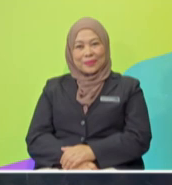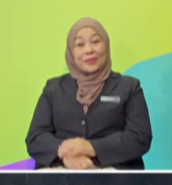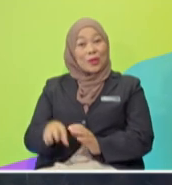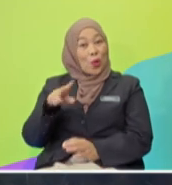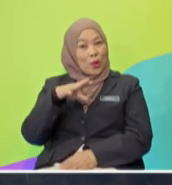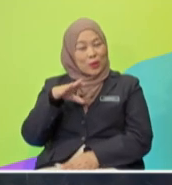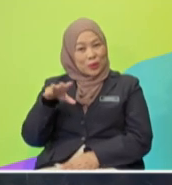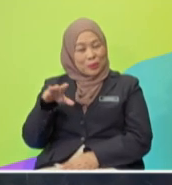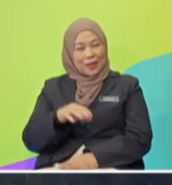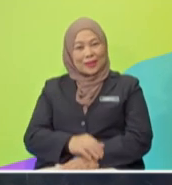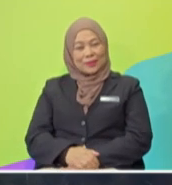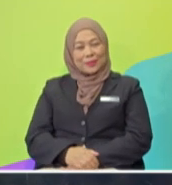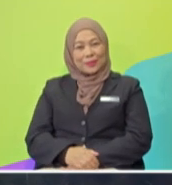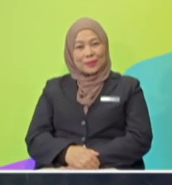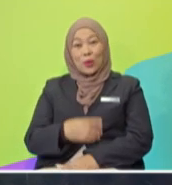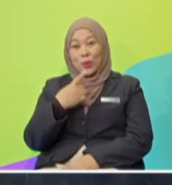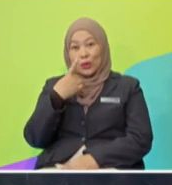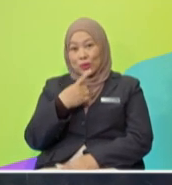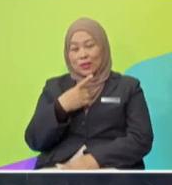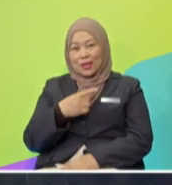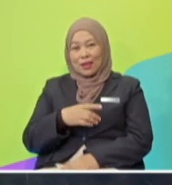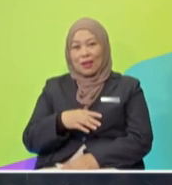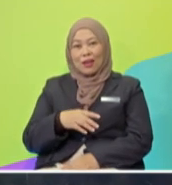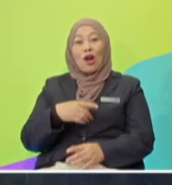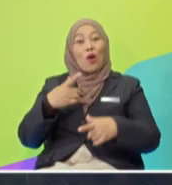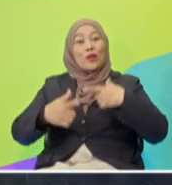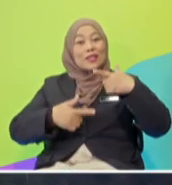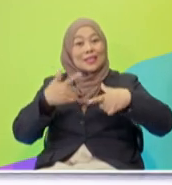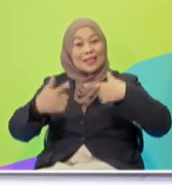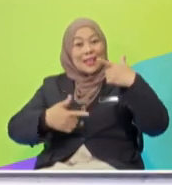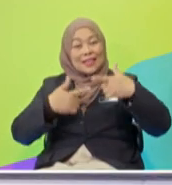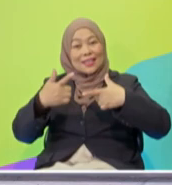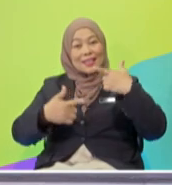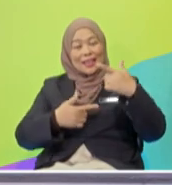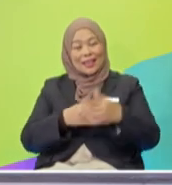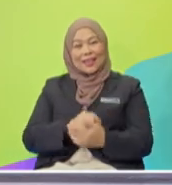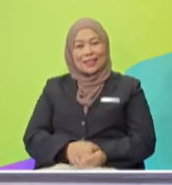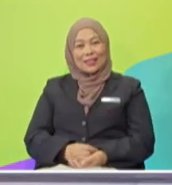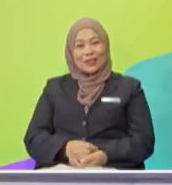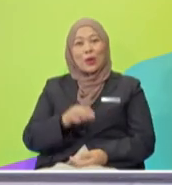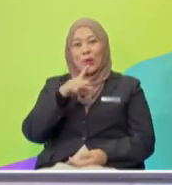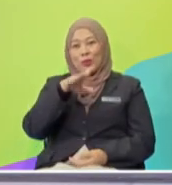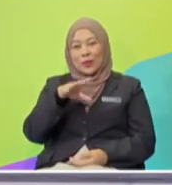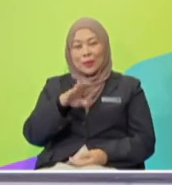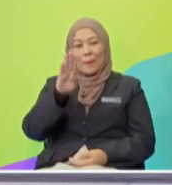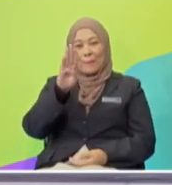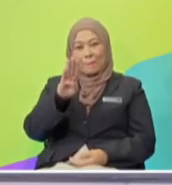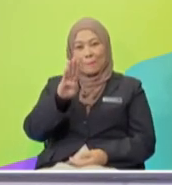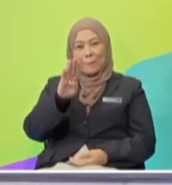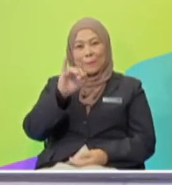say? Yes, teacher, sure. To spell bicycle, can you spell it with me?